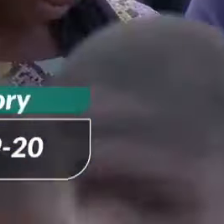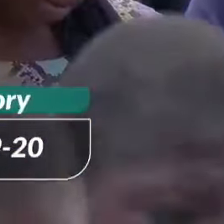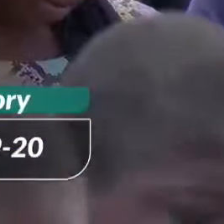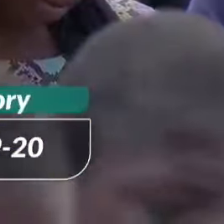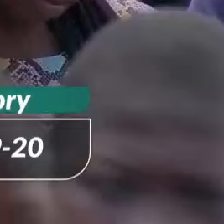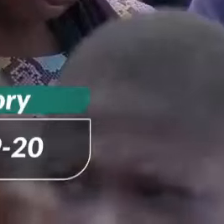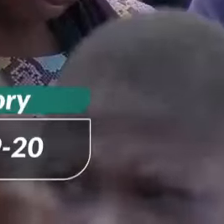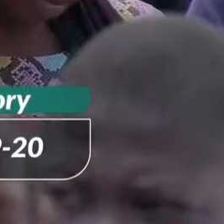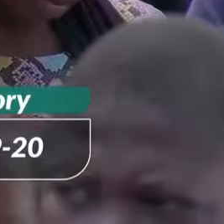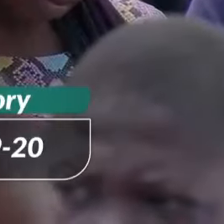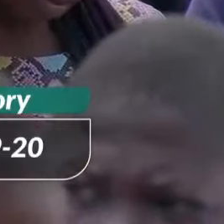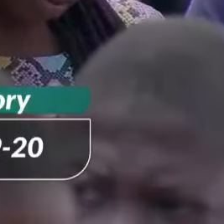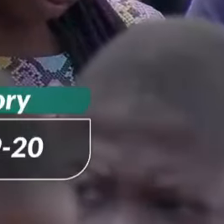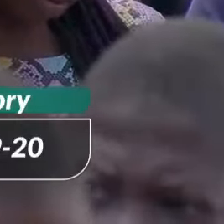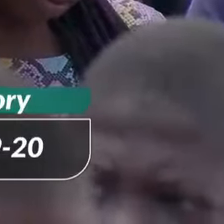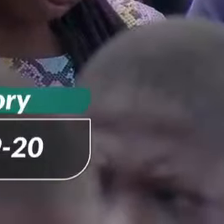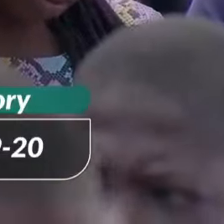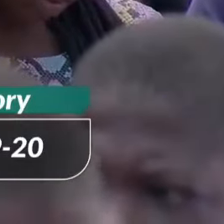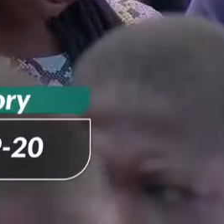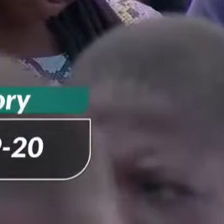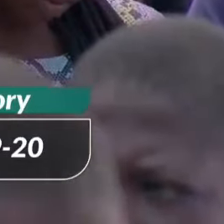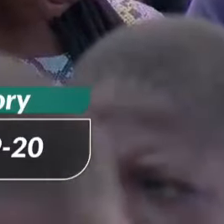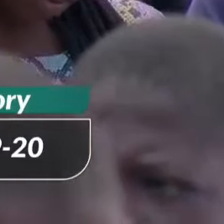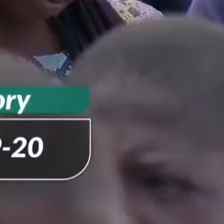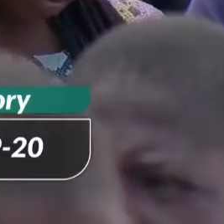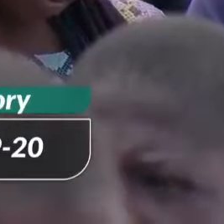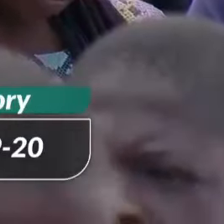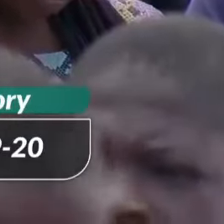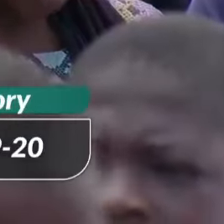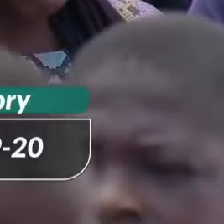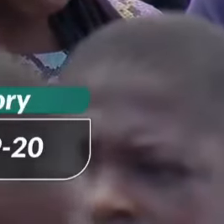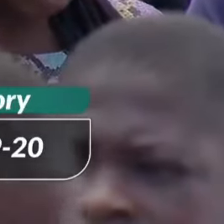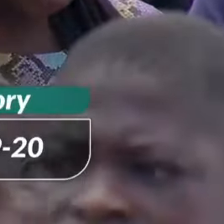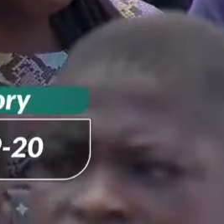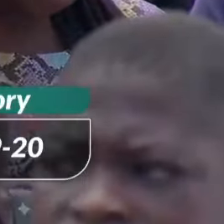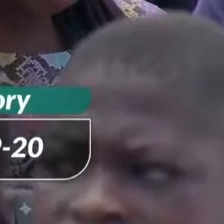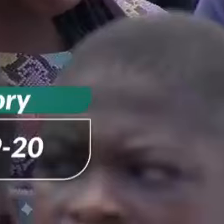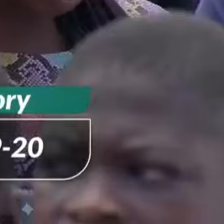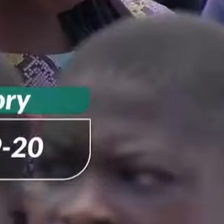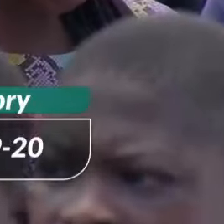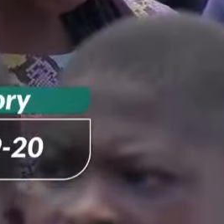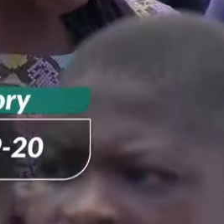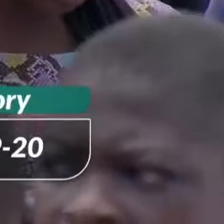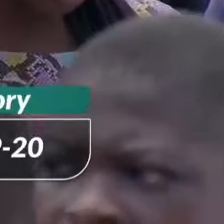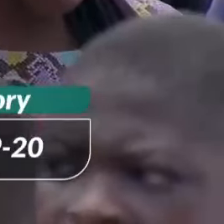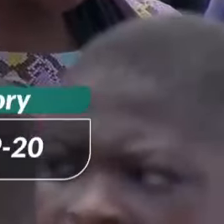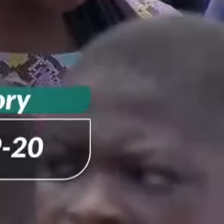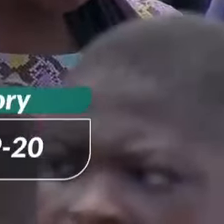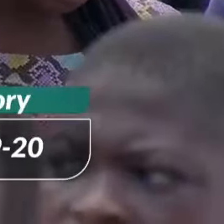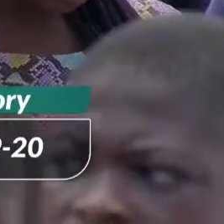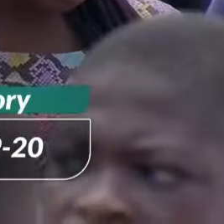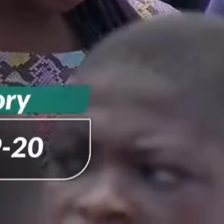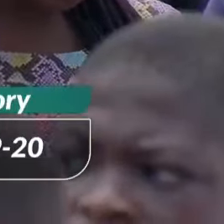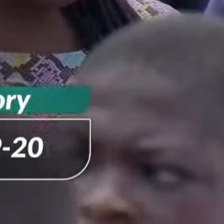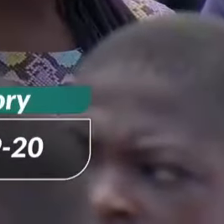way to achievement, on your way to your goal, nothing shall by any means hurt you. Be there, you